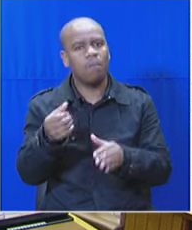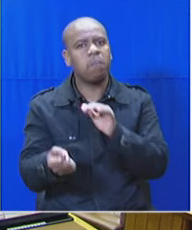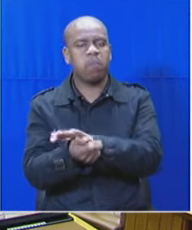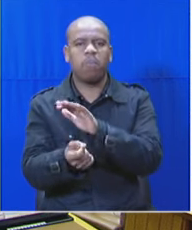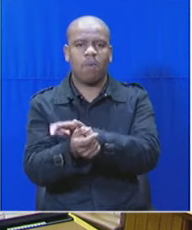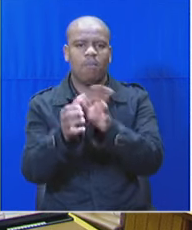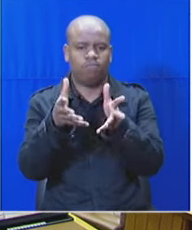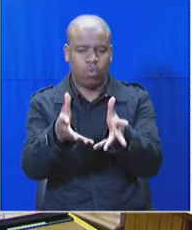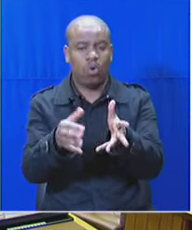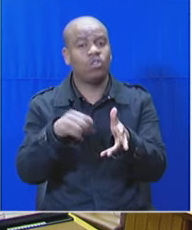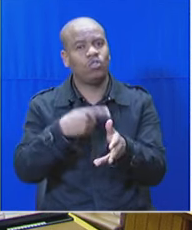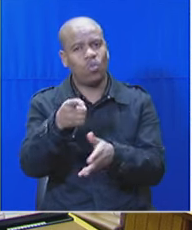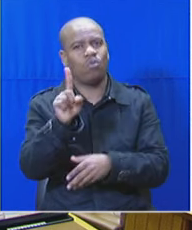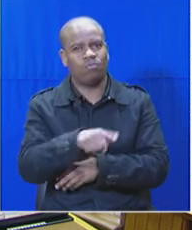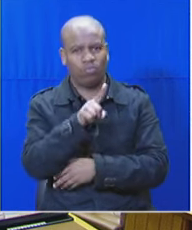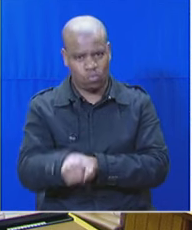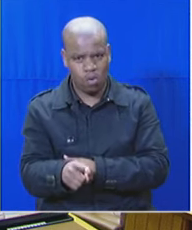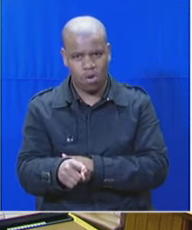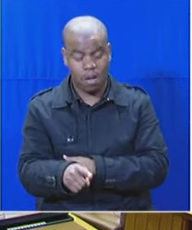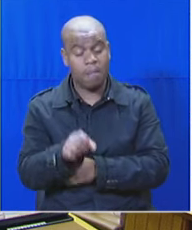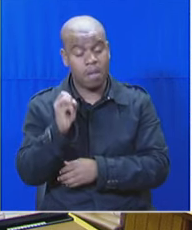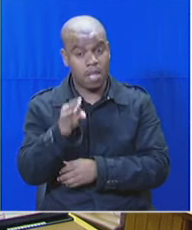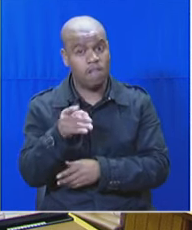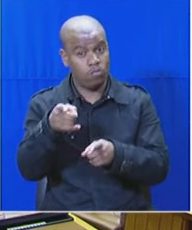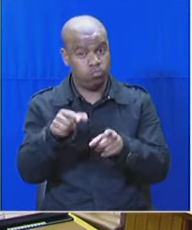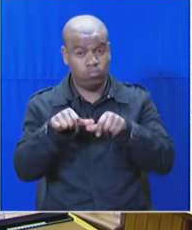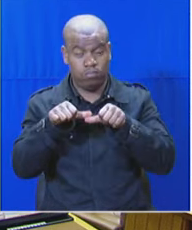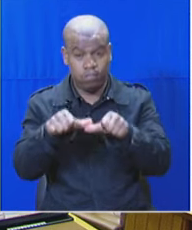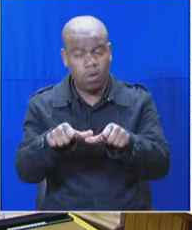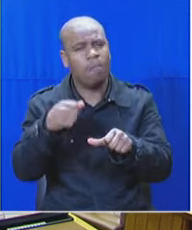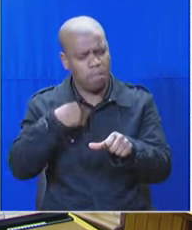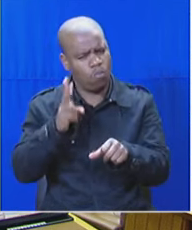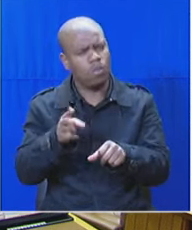Because you are wrong. Thank you. For as long as you are wrong, we shall repeat that.